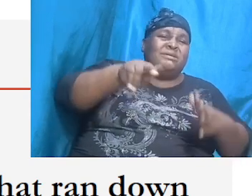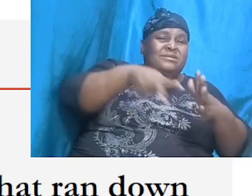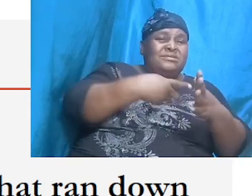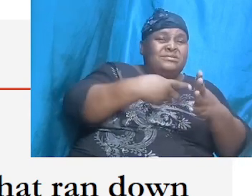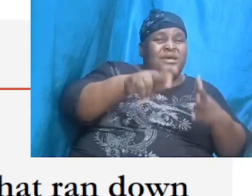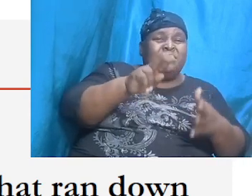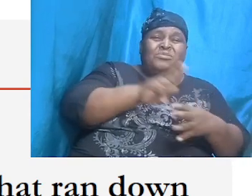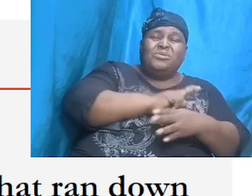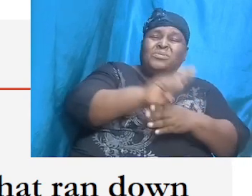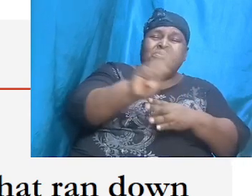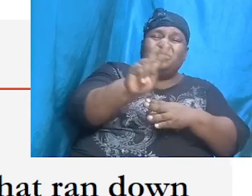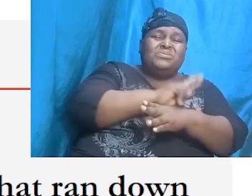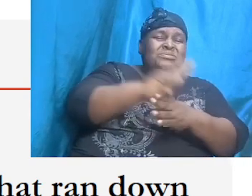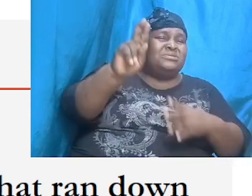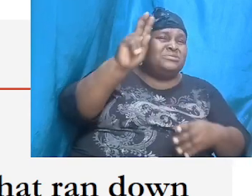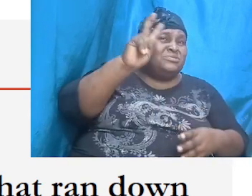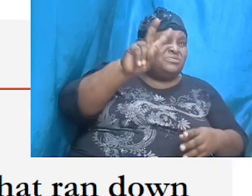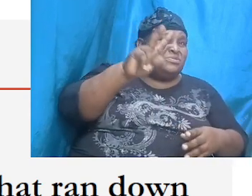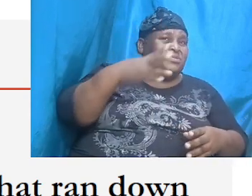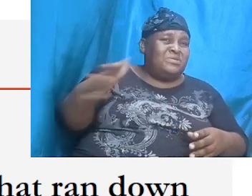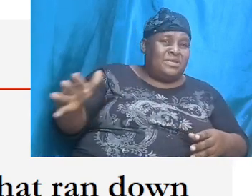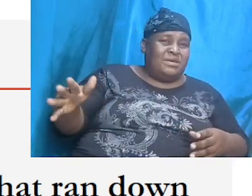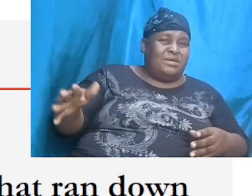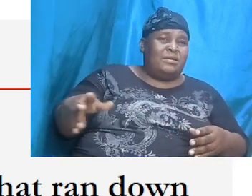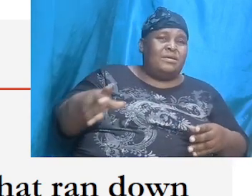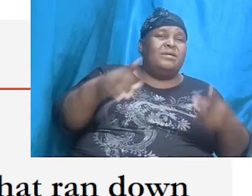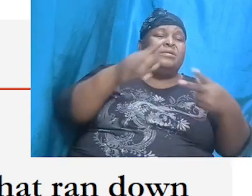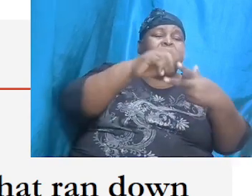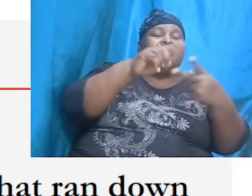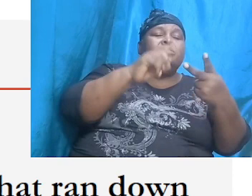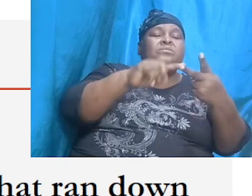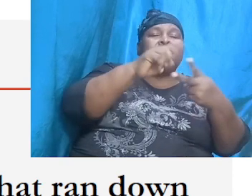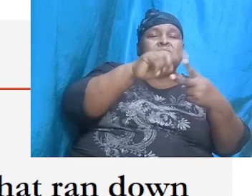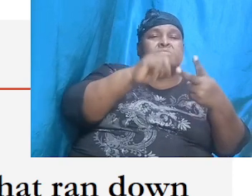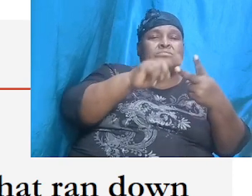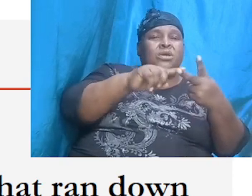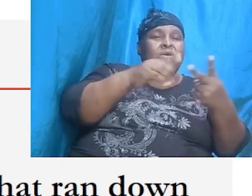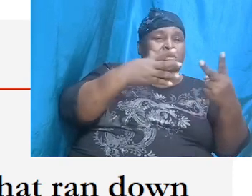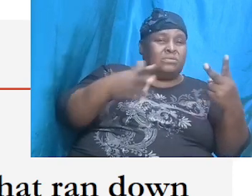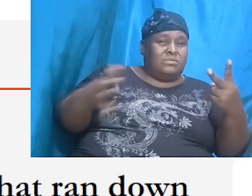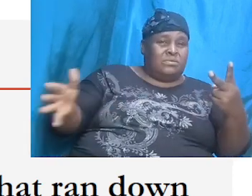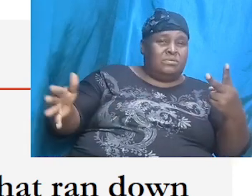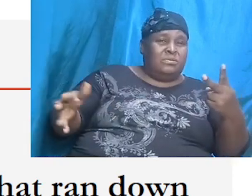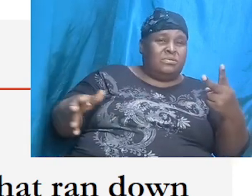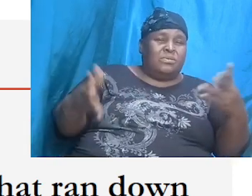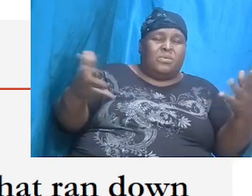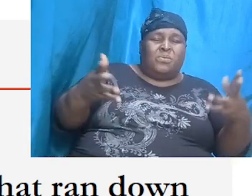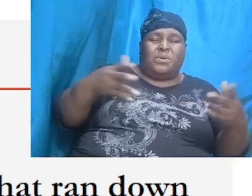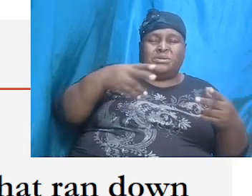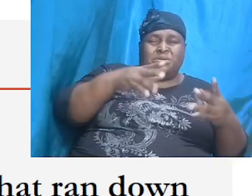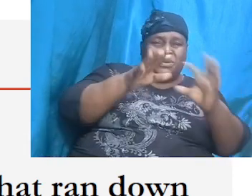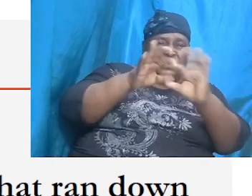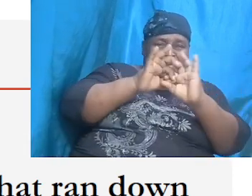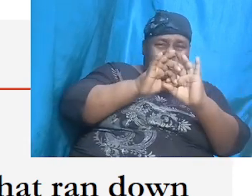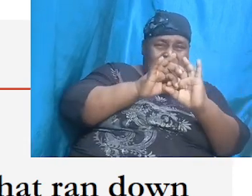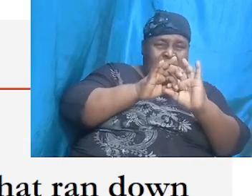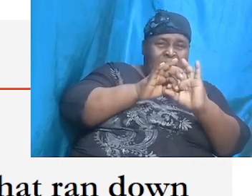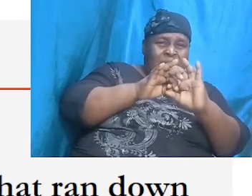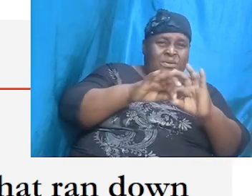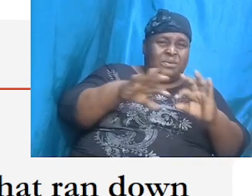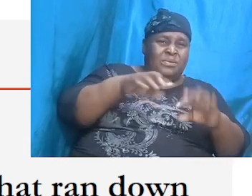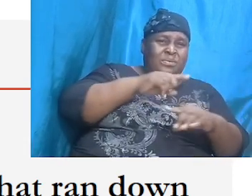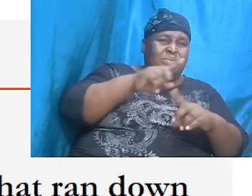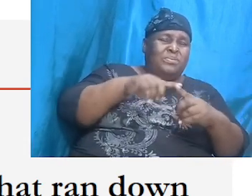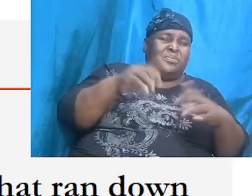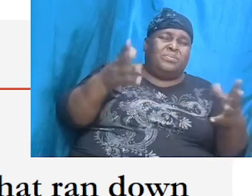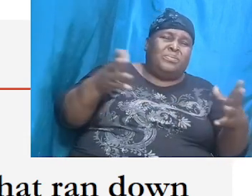uses two things to describe what unity is like. Now, like, whenever we see